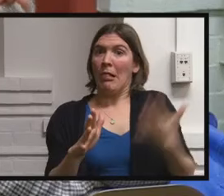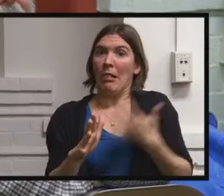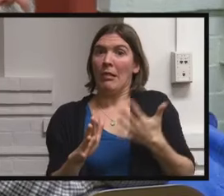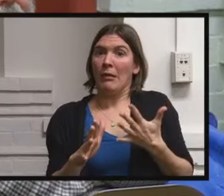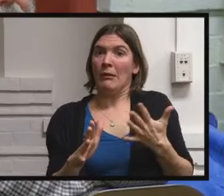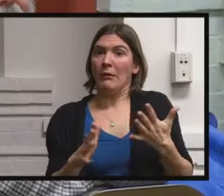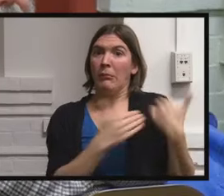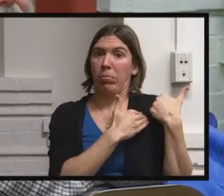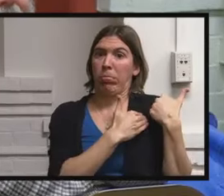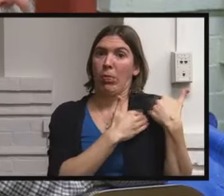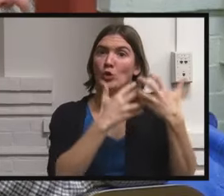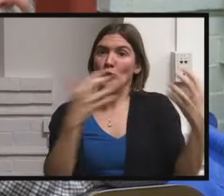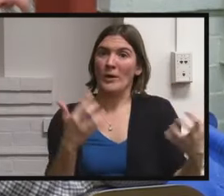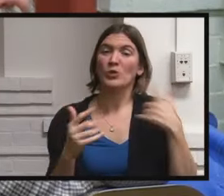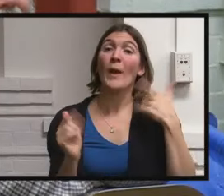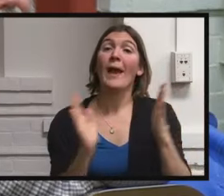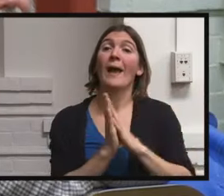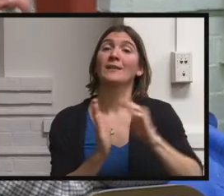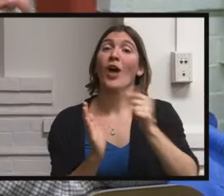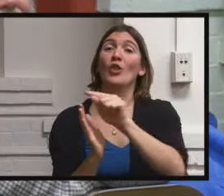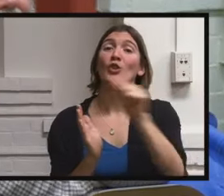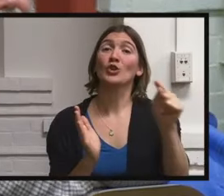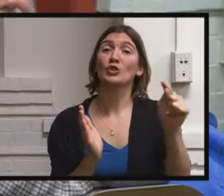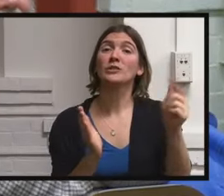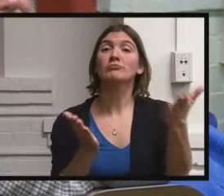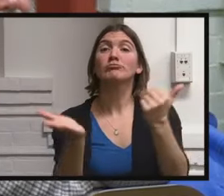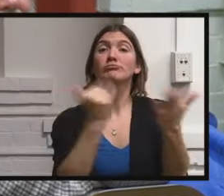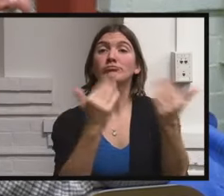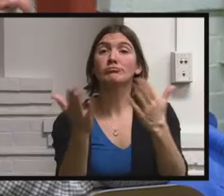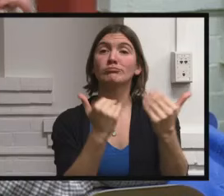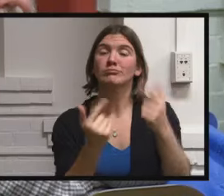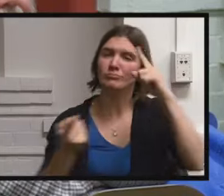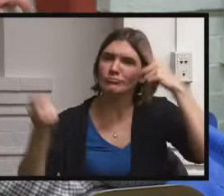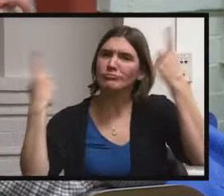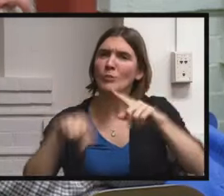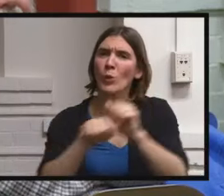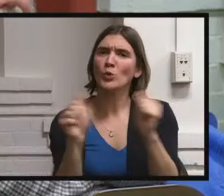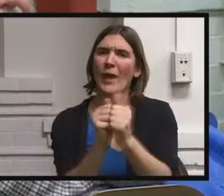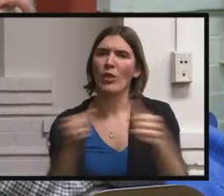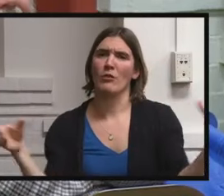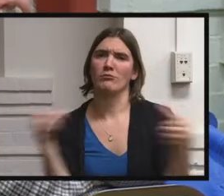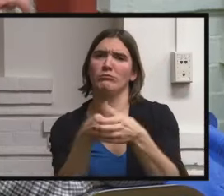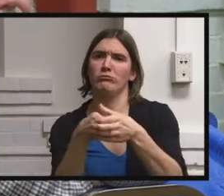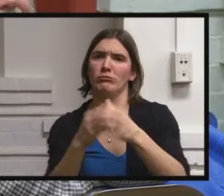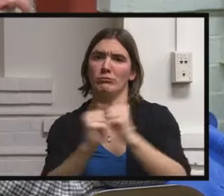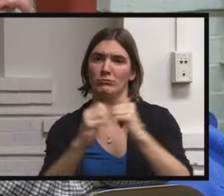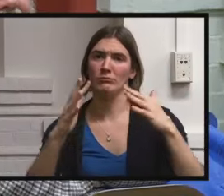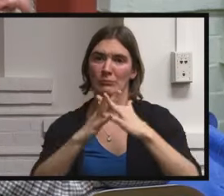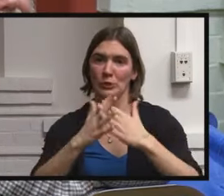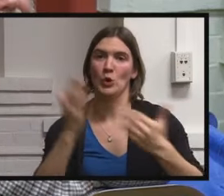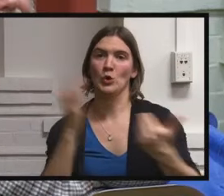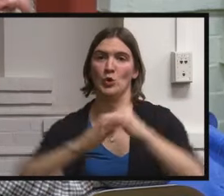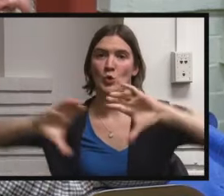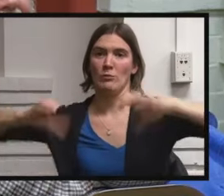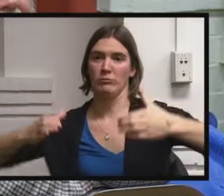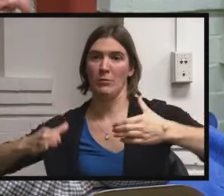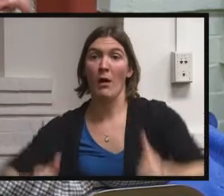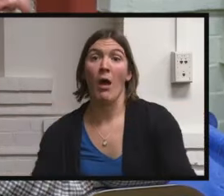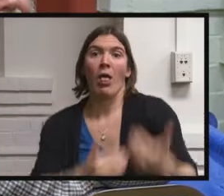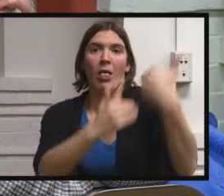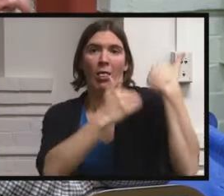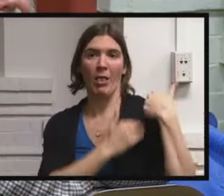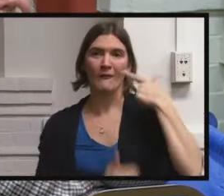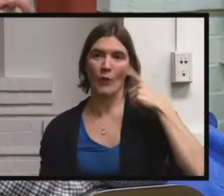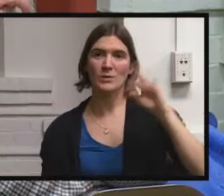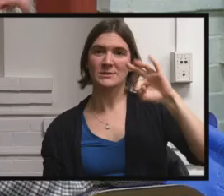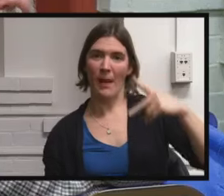And it asked other towns to go in on a solid waste district that would then take responsibility for that